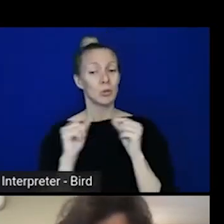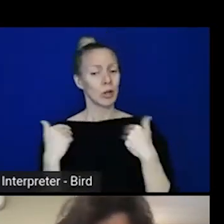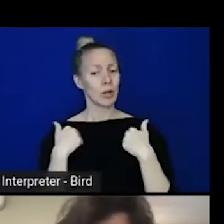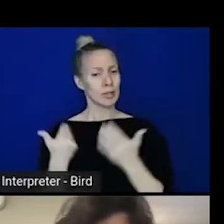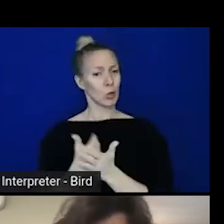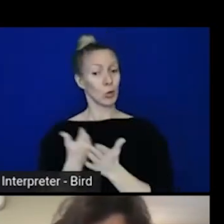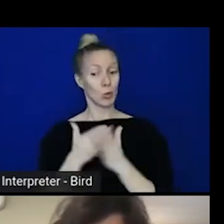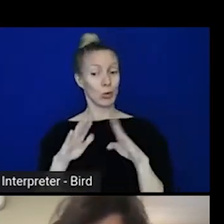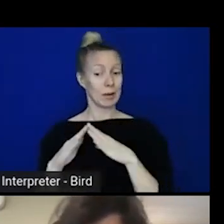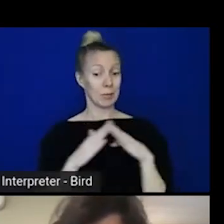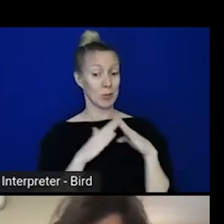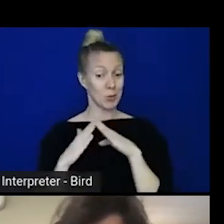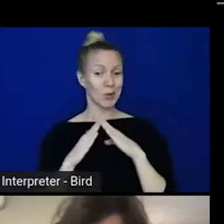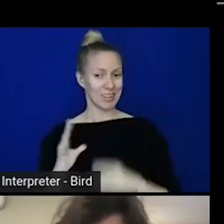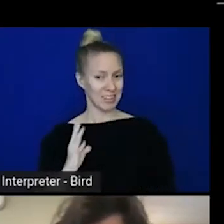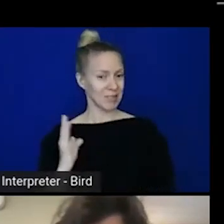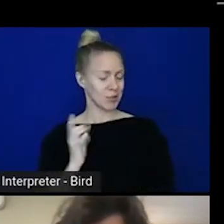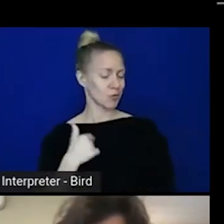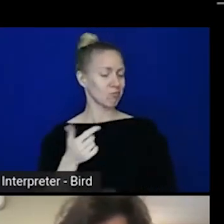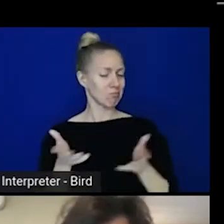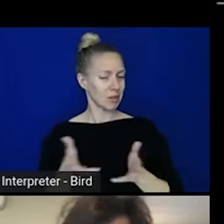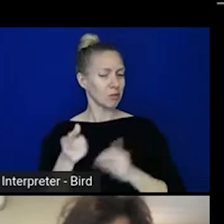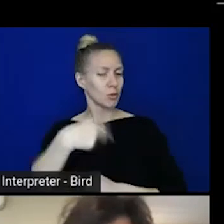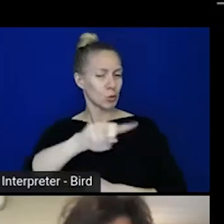encourage you all to join.